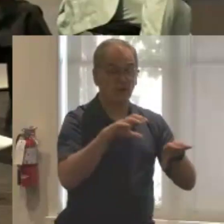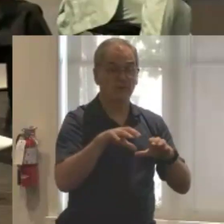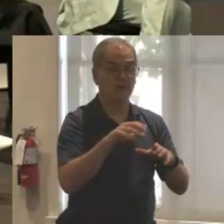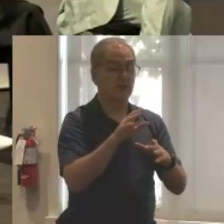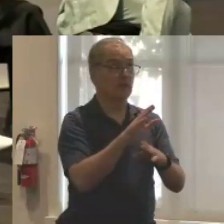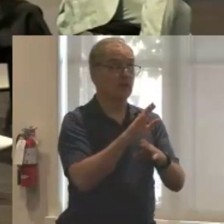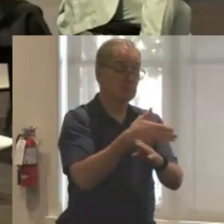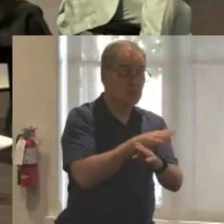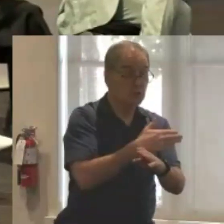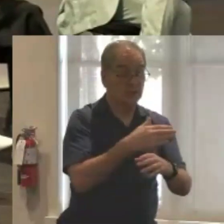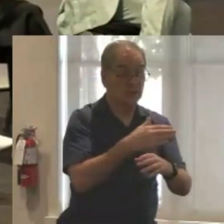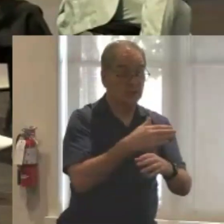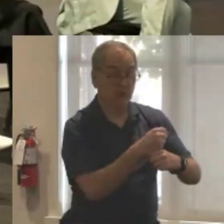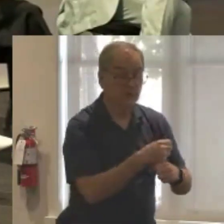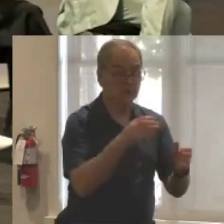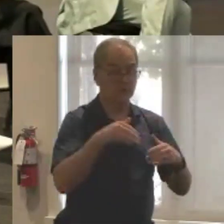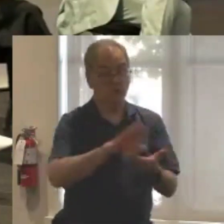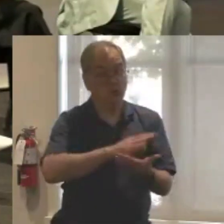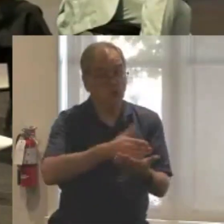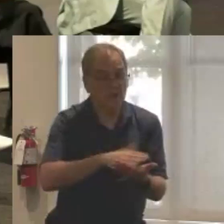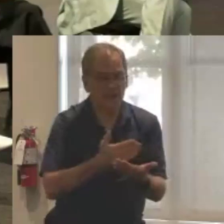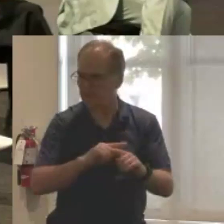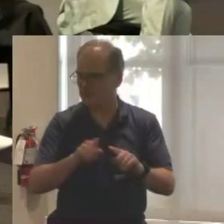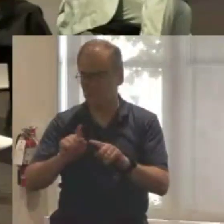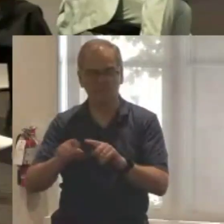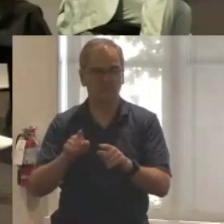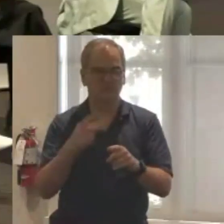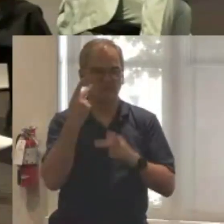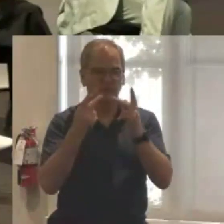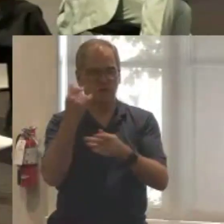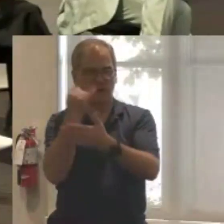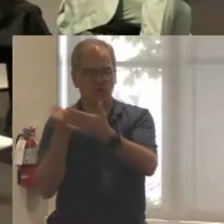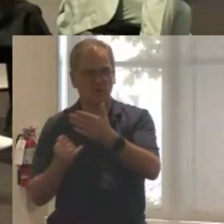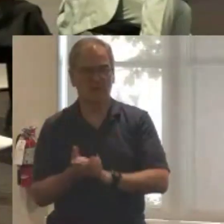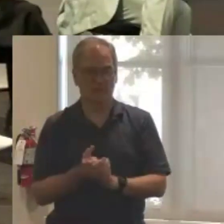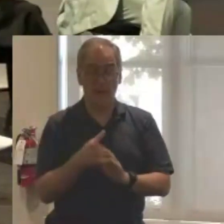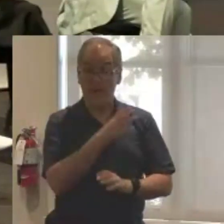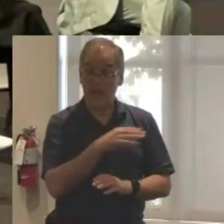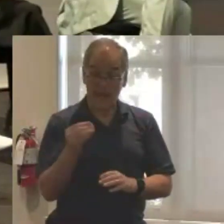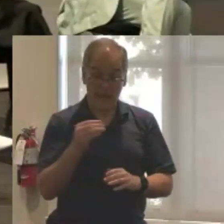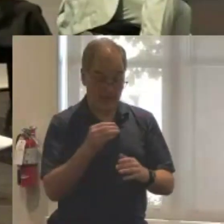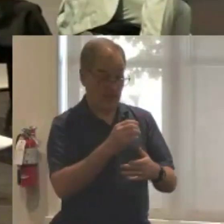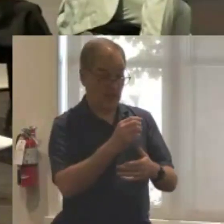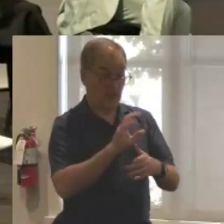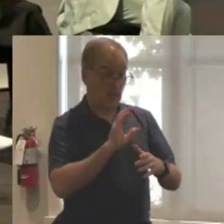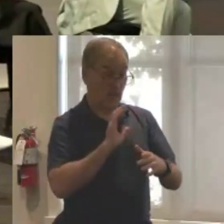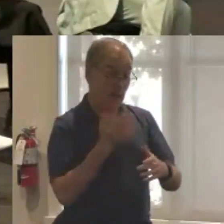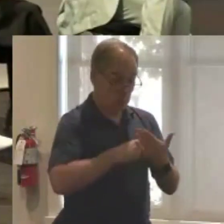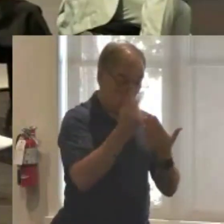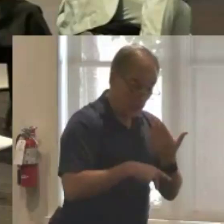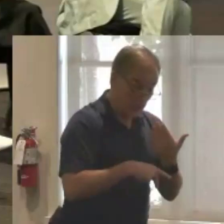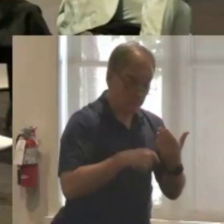arts, and more, helping us attract and engage more reluctant youth. And finally, we involve youth in the design of the events and the